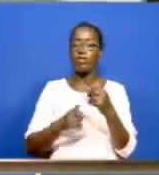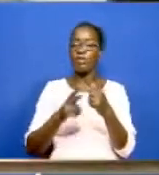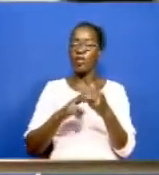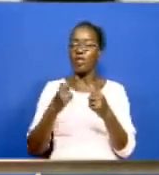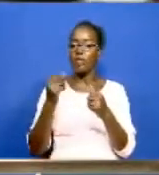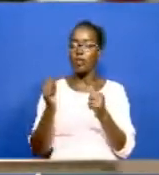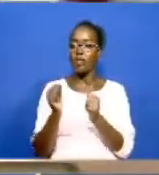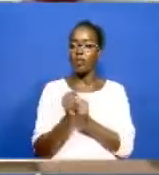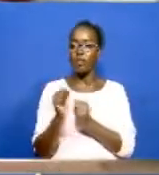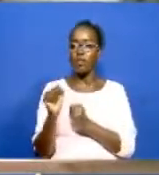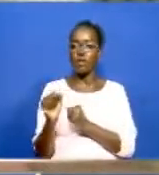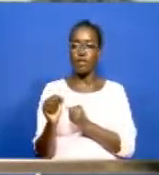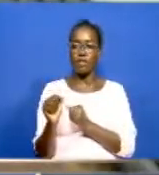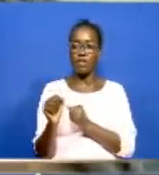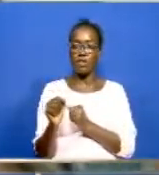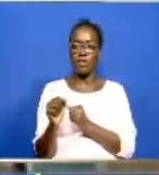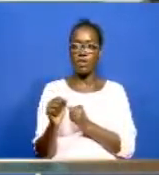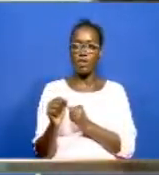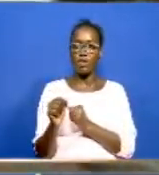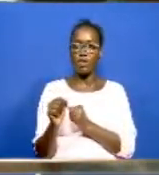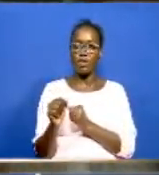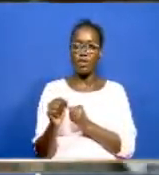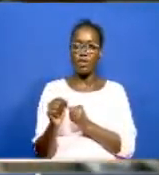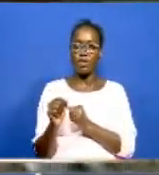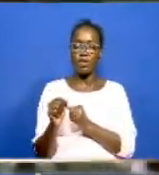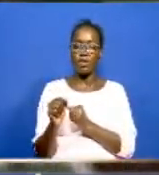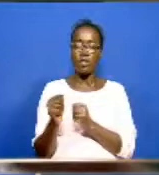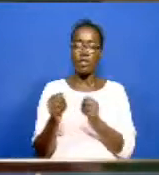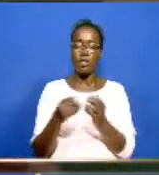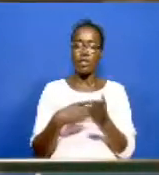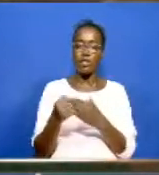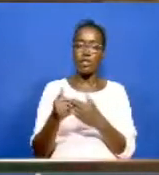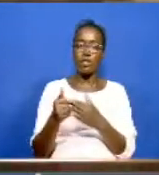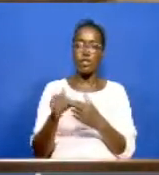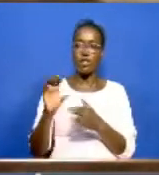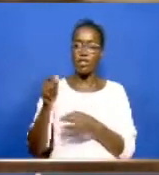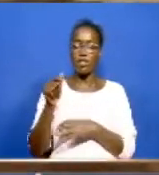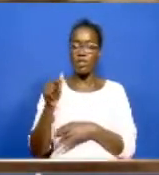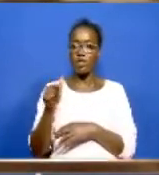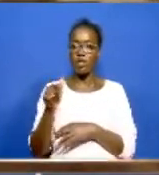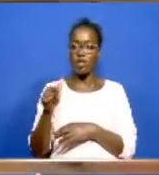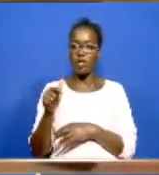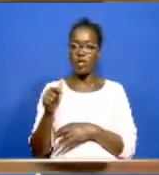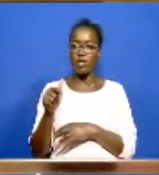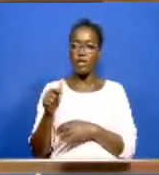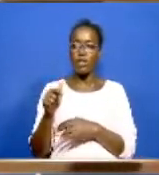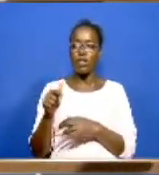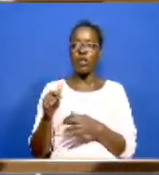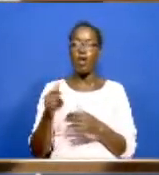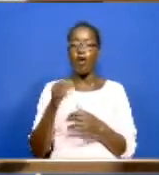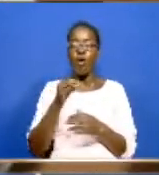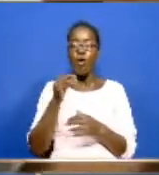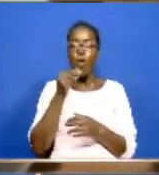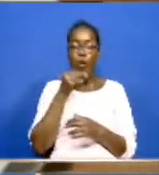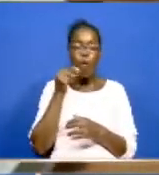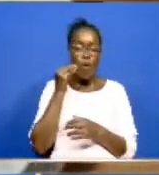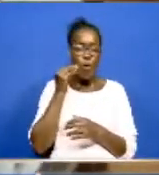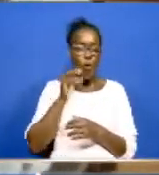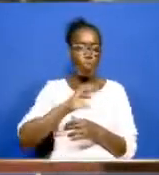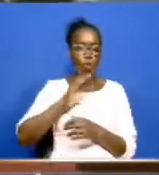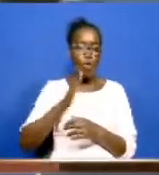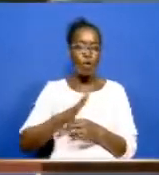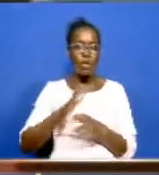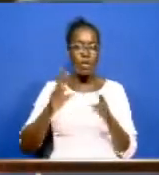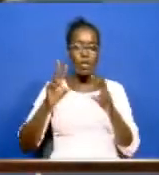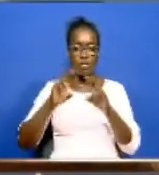2015. According to David Kawemi, the head of sales at Tatu City, a sizable number of homeowners are seeking to build